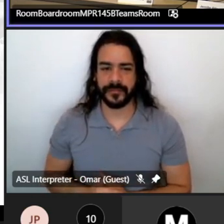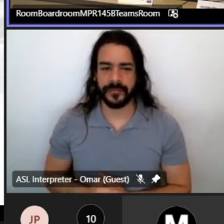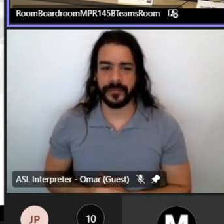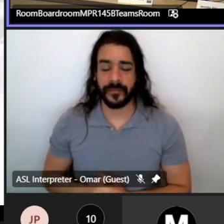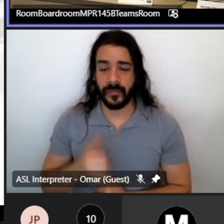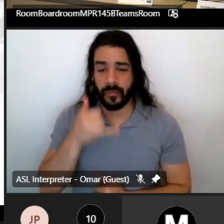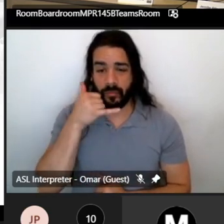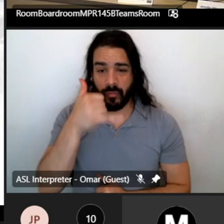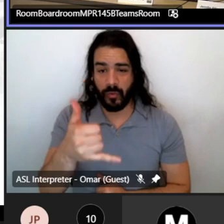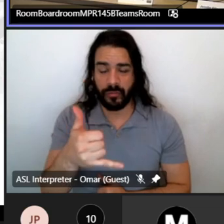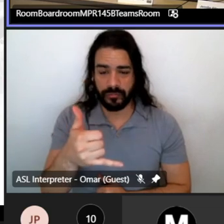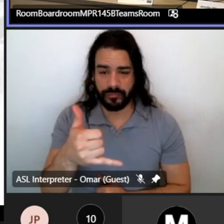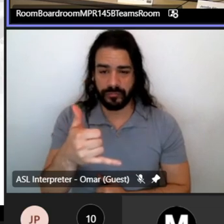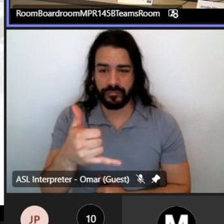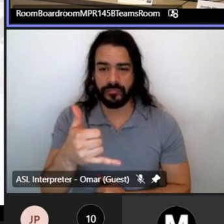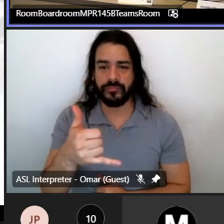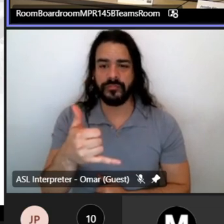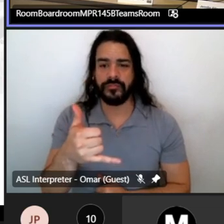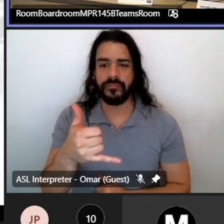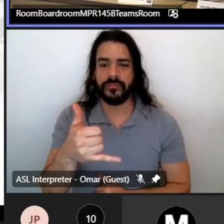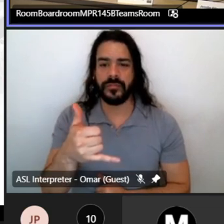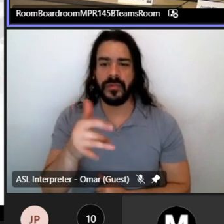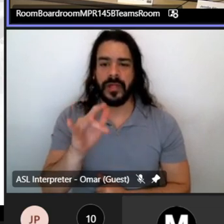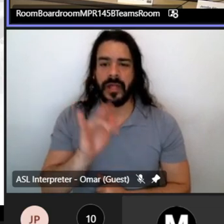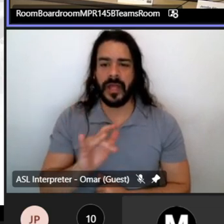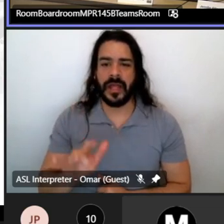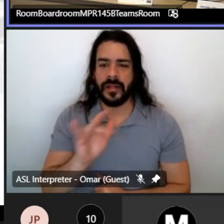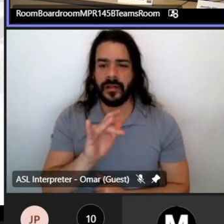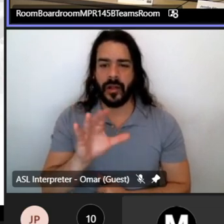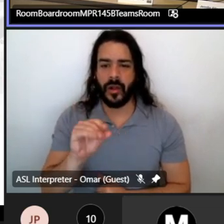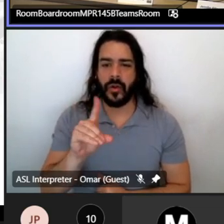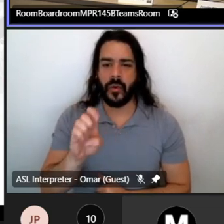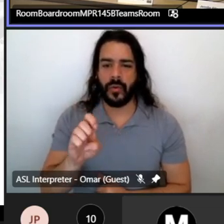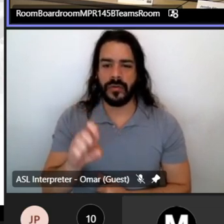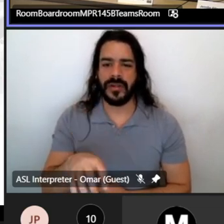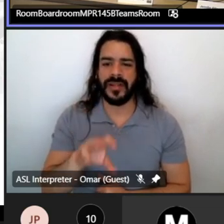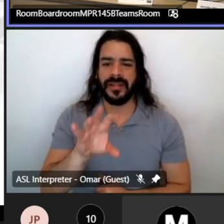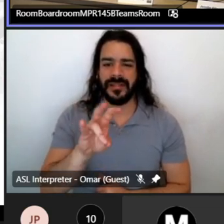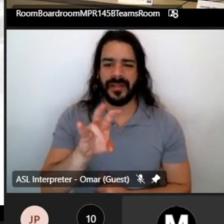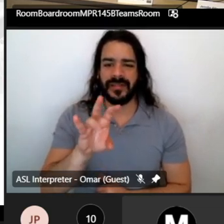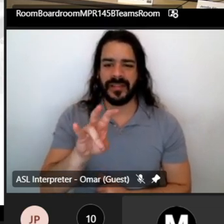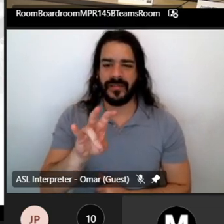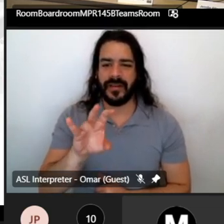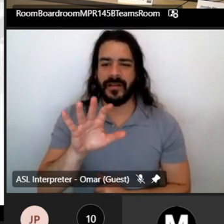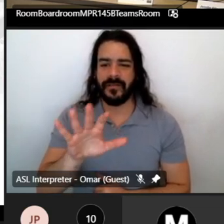855-925-2801. After calling in, enter meeting code